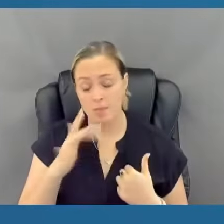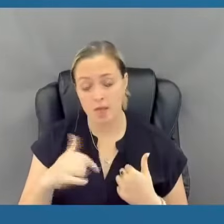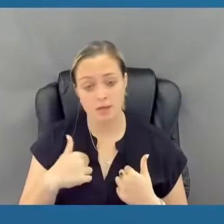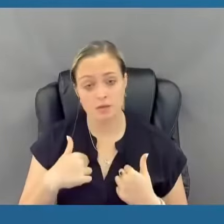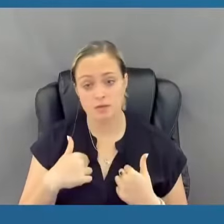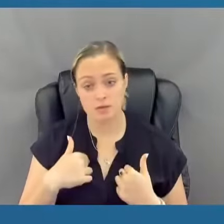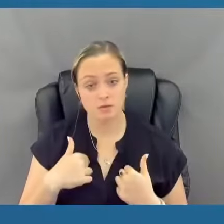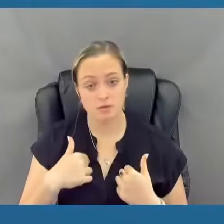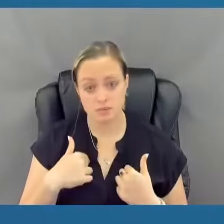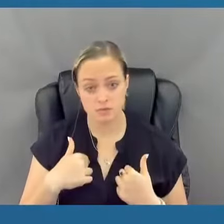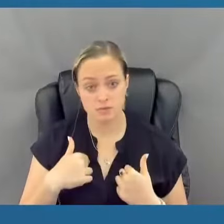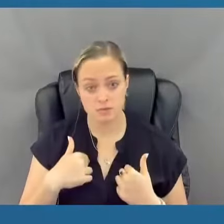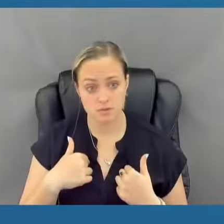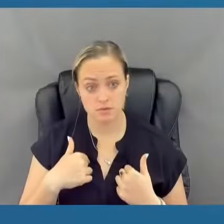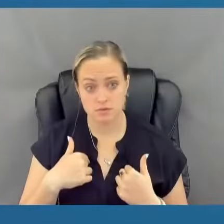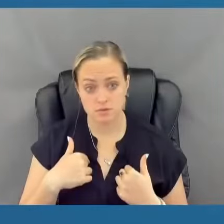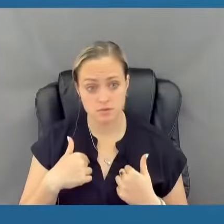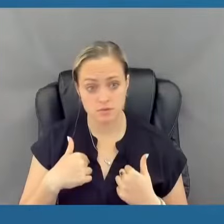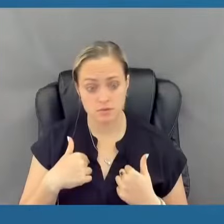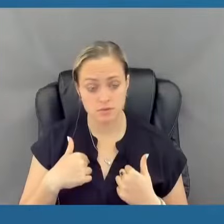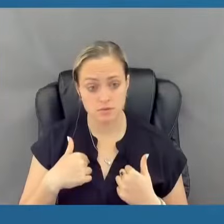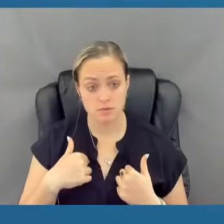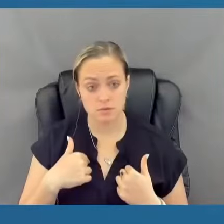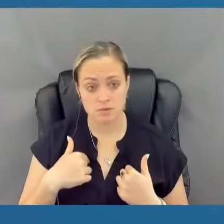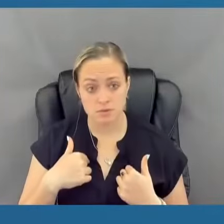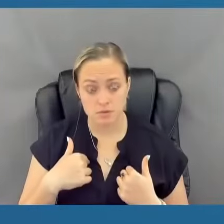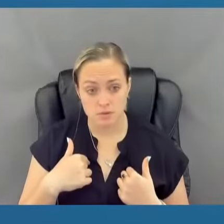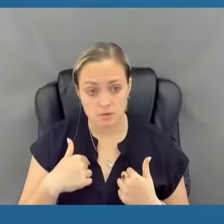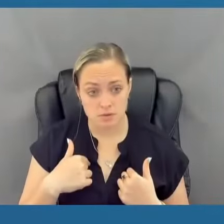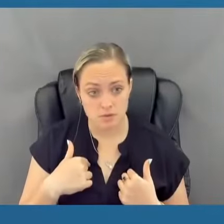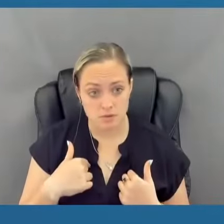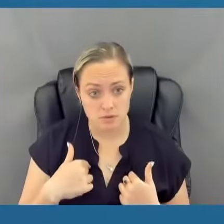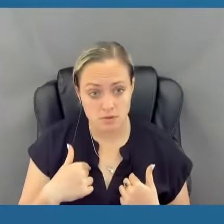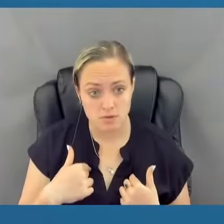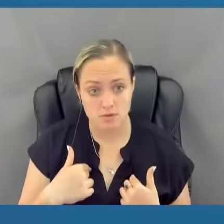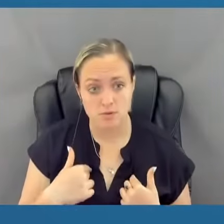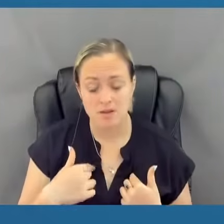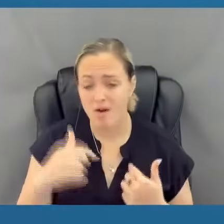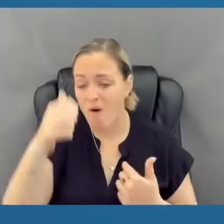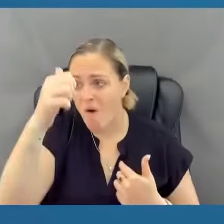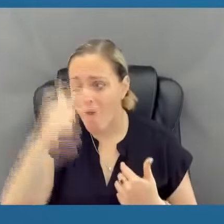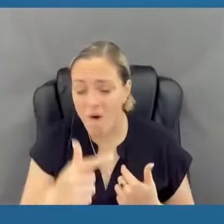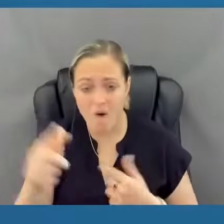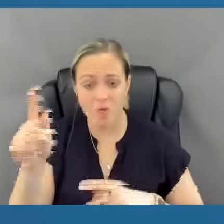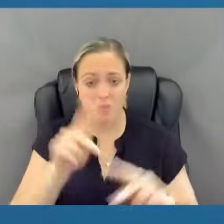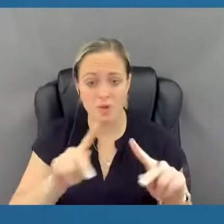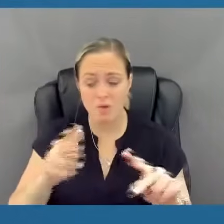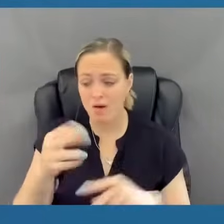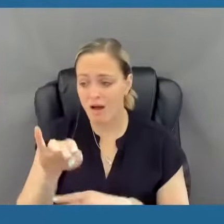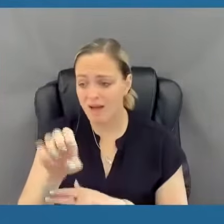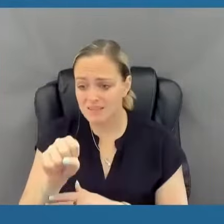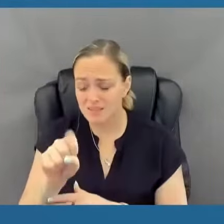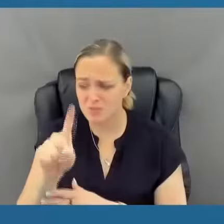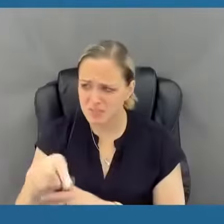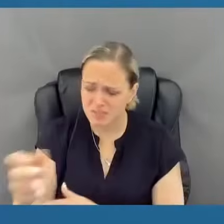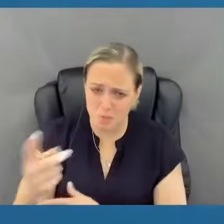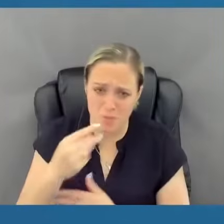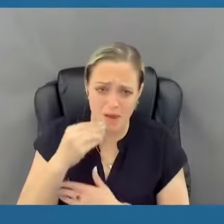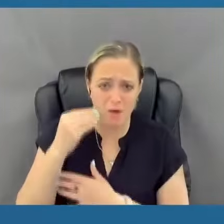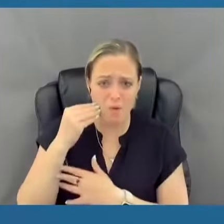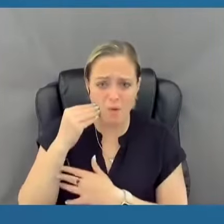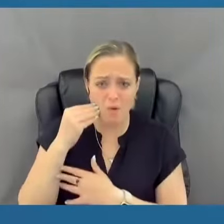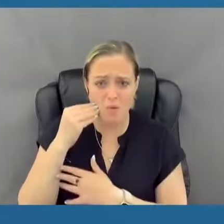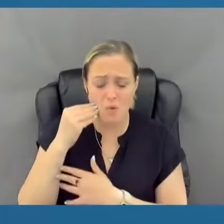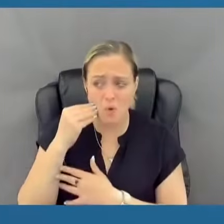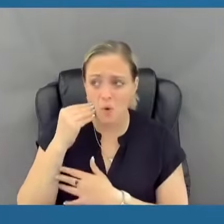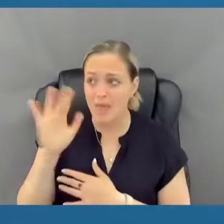want Ali and Zivi from Kibbutz Kfar Aza and all the hostages to come home to the family like I got Keith and